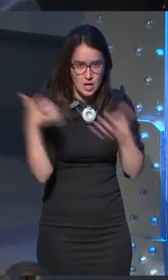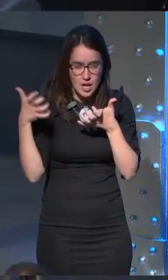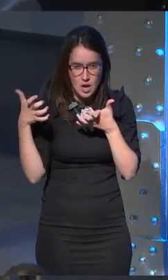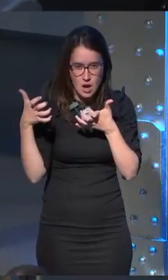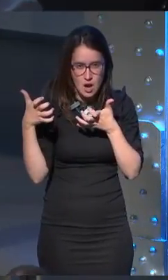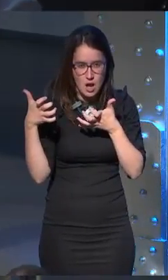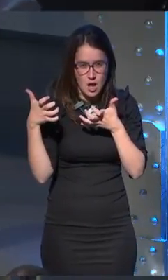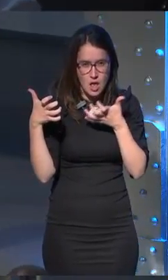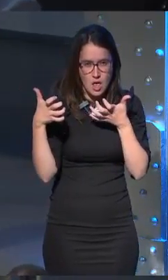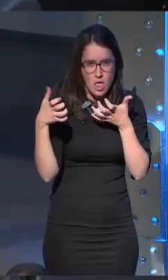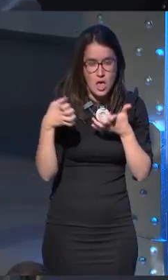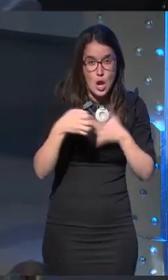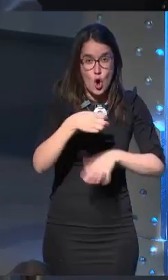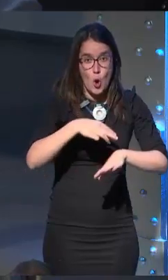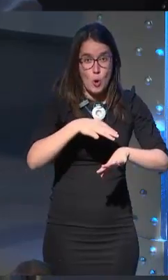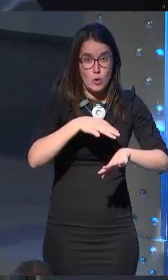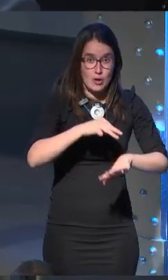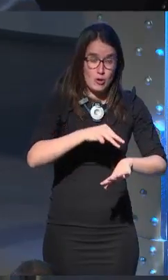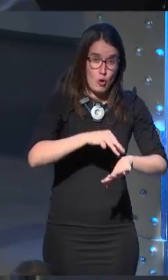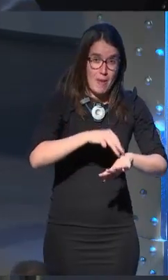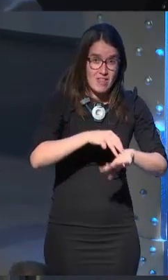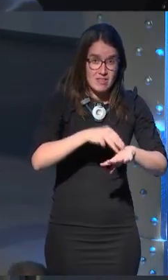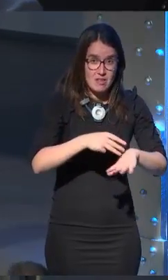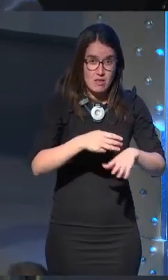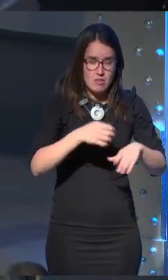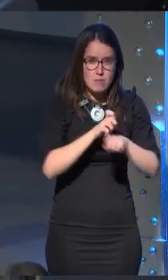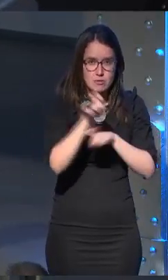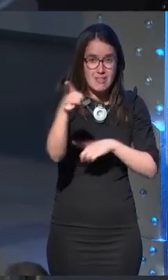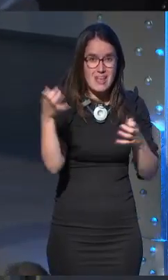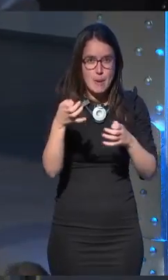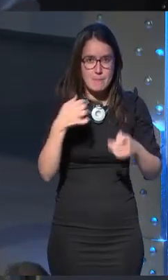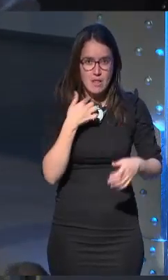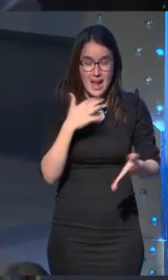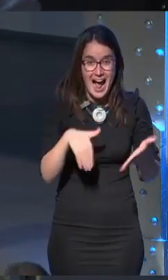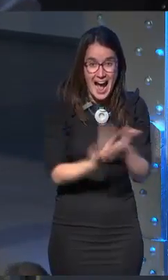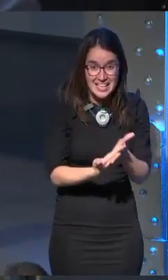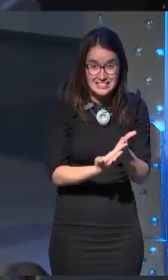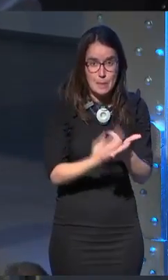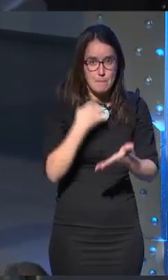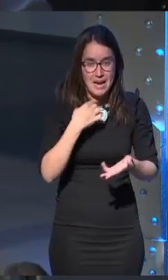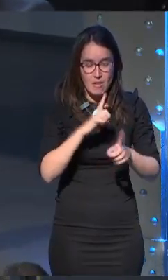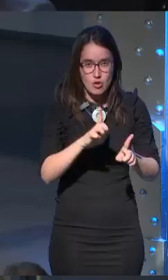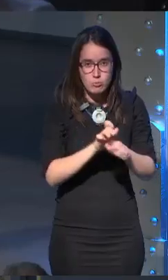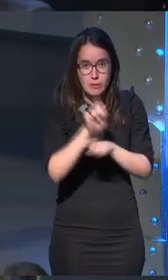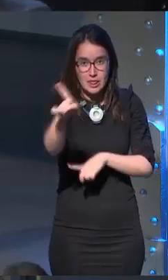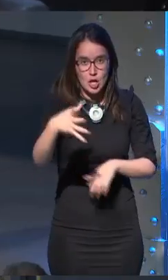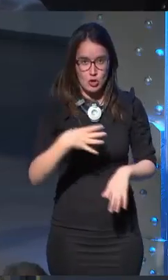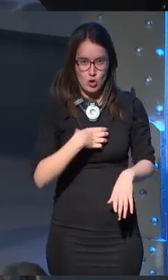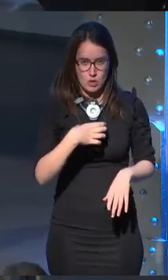hand before you can walk out the building to go launch on the rocket. The idea being, if he loses